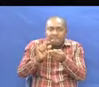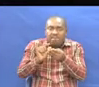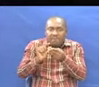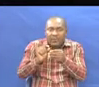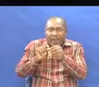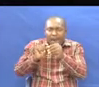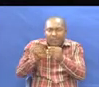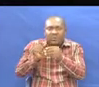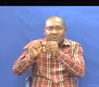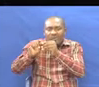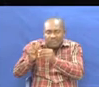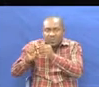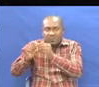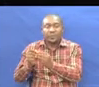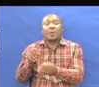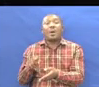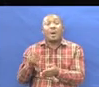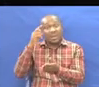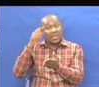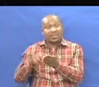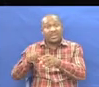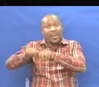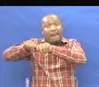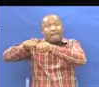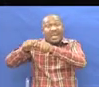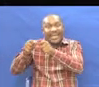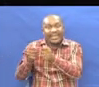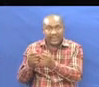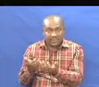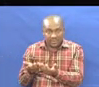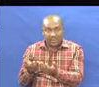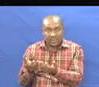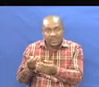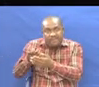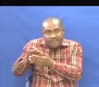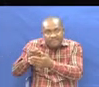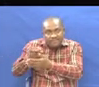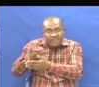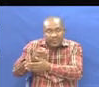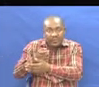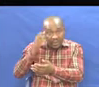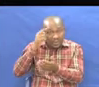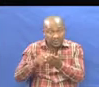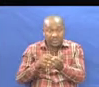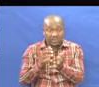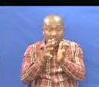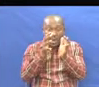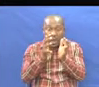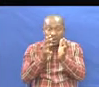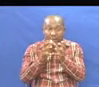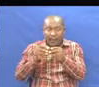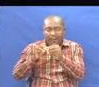small element or small compound. You are breaking down. the large compound will be